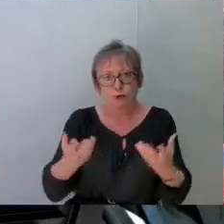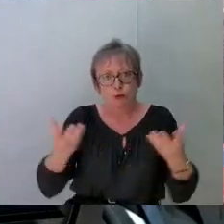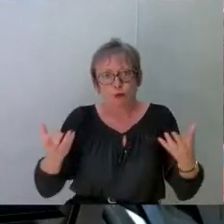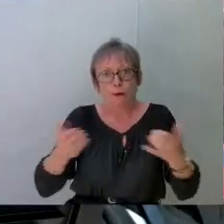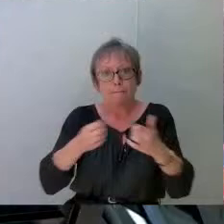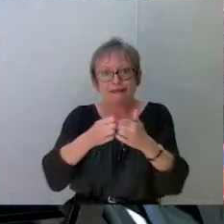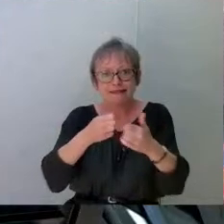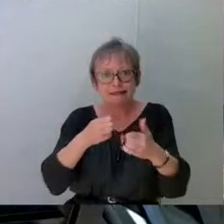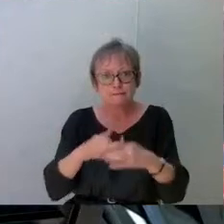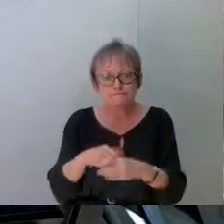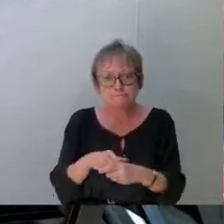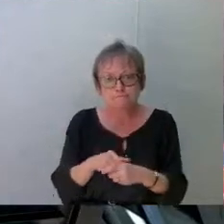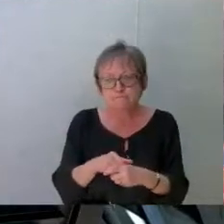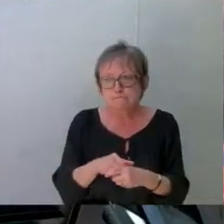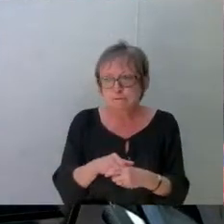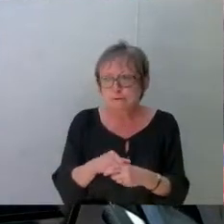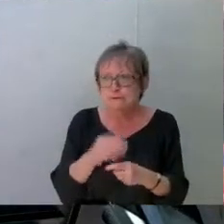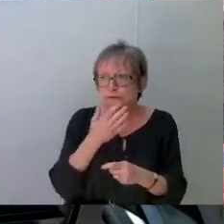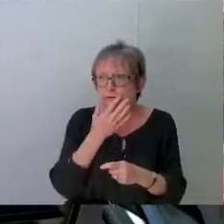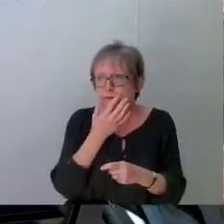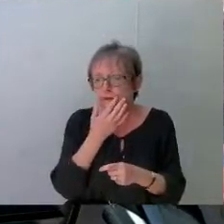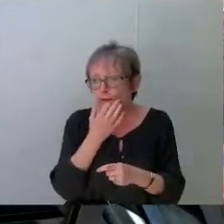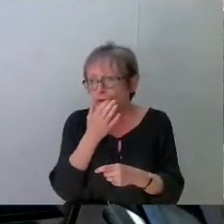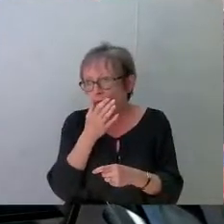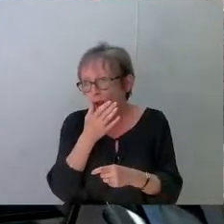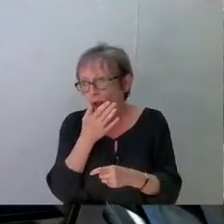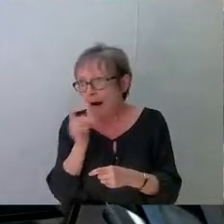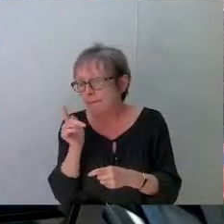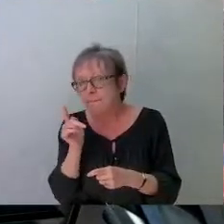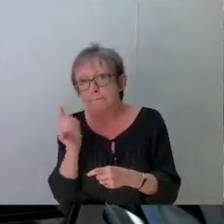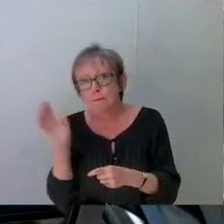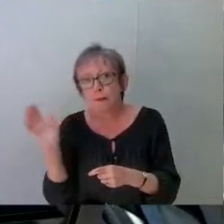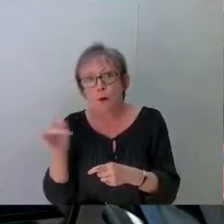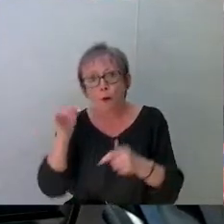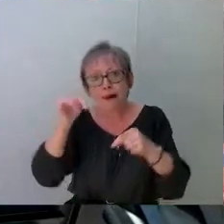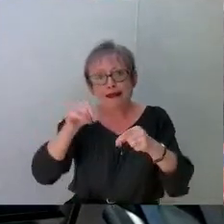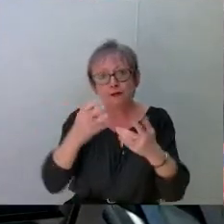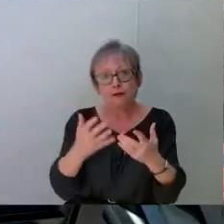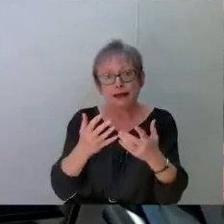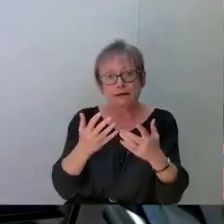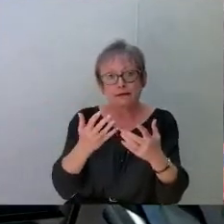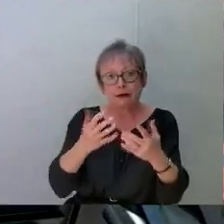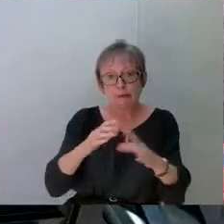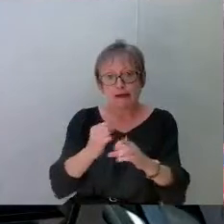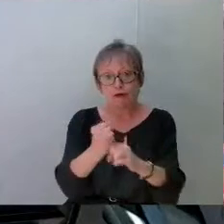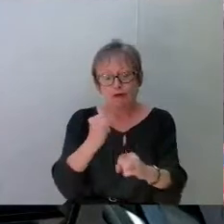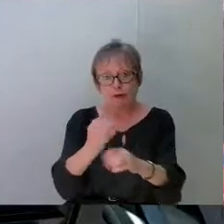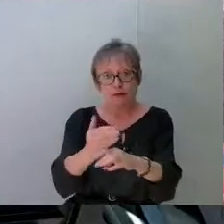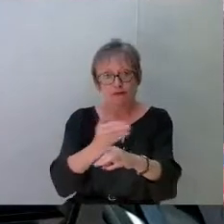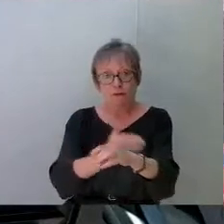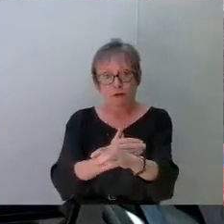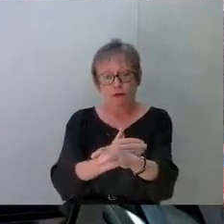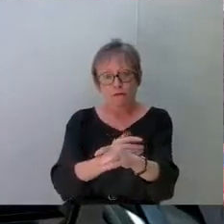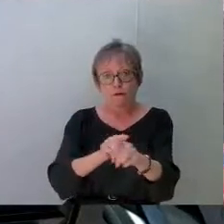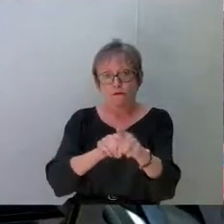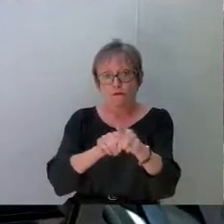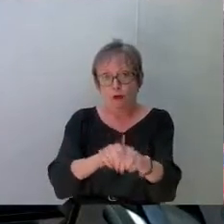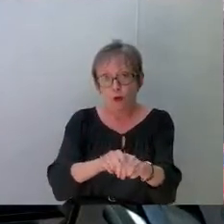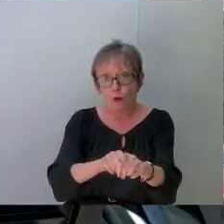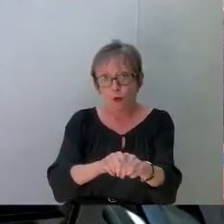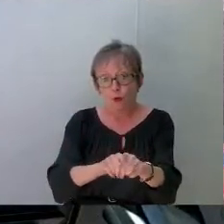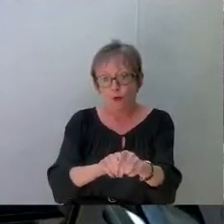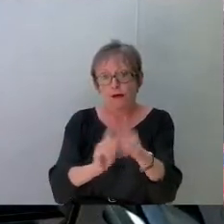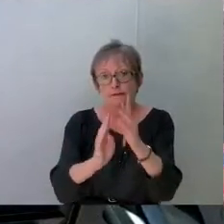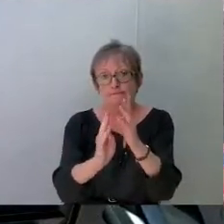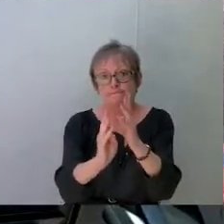programme. All of you here today, the graduates that have gone before you, those that will follow you across the stage